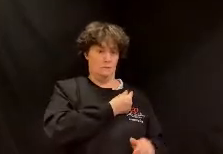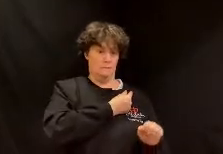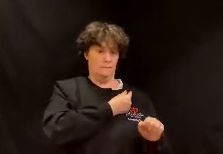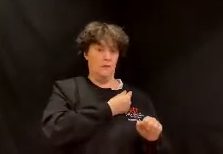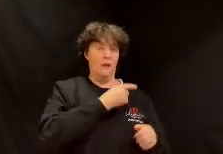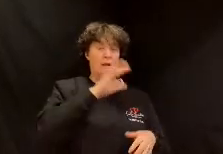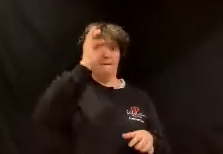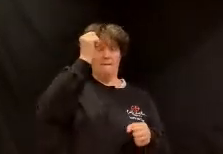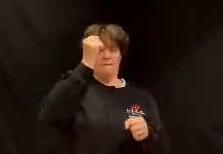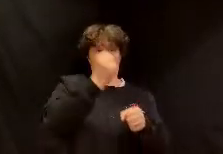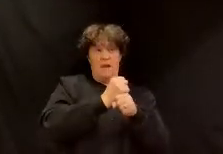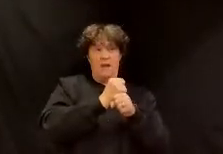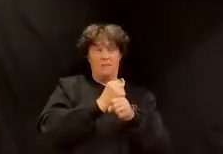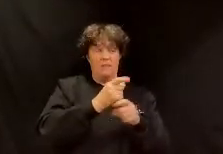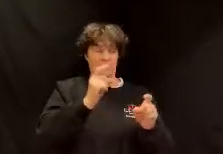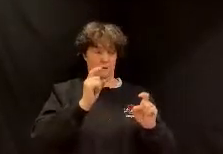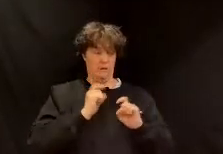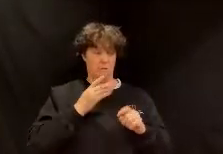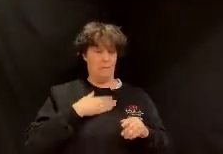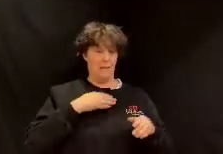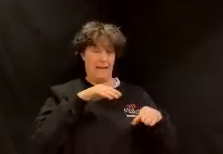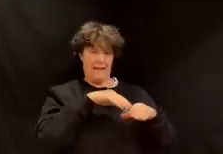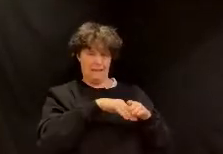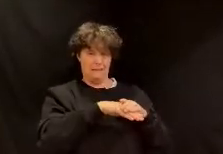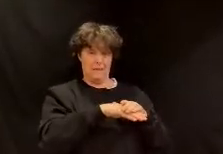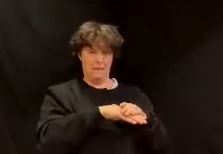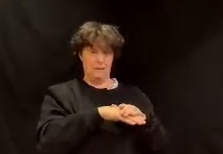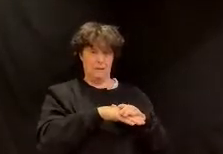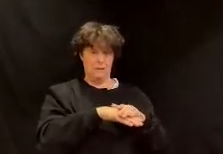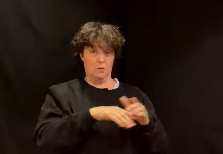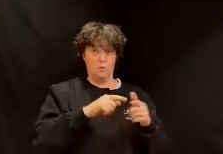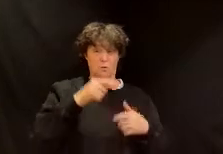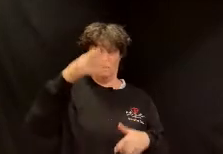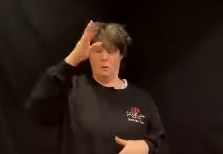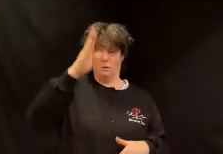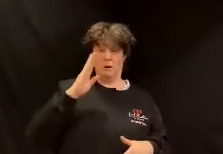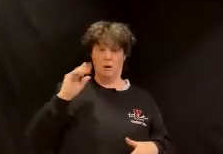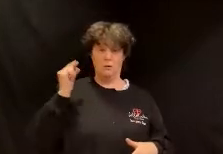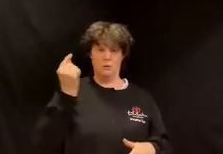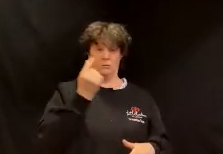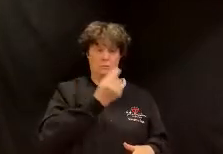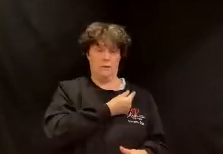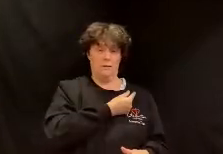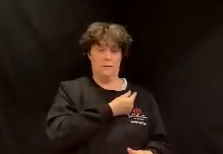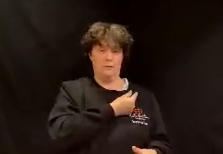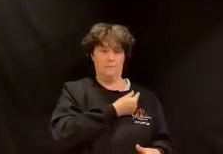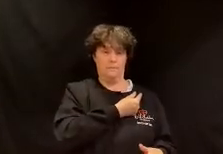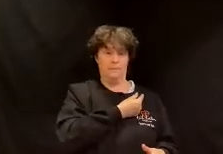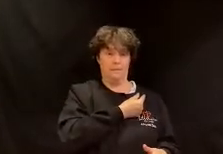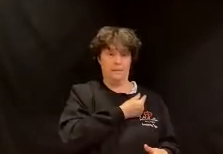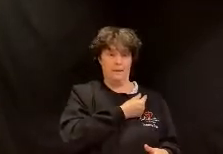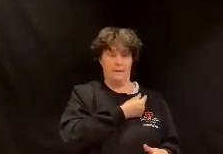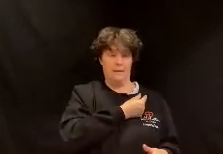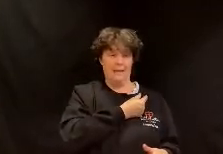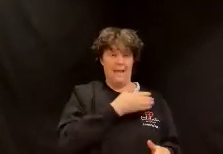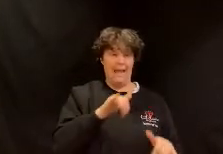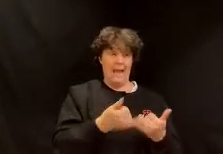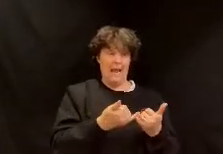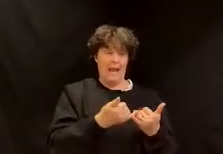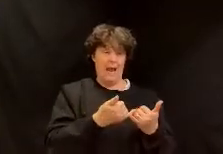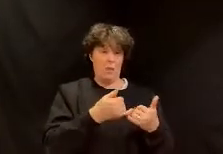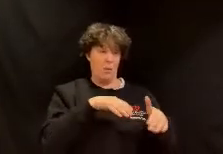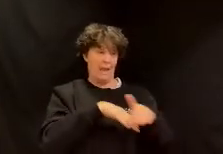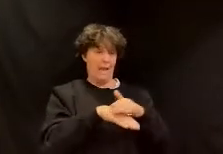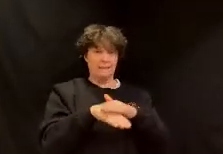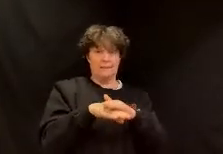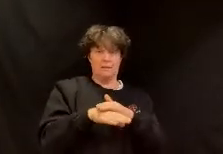Faith gives me access to God's grace. The way that I access all that God has